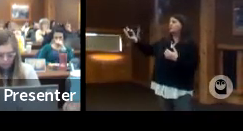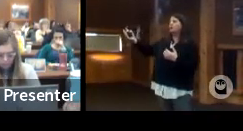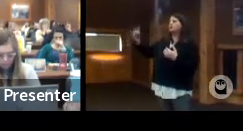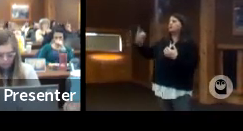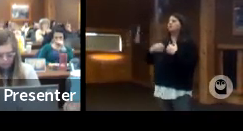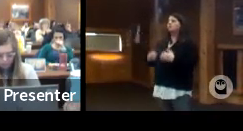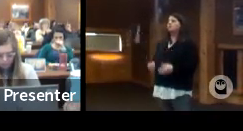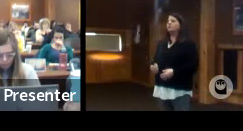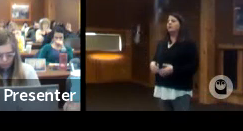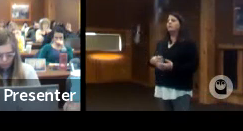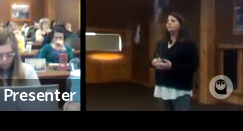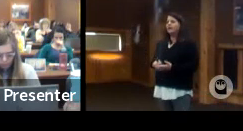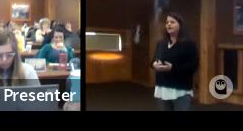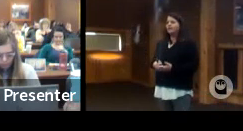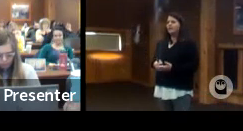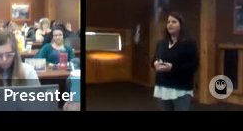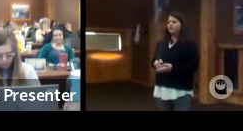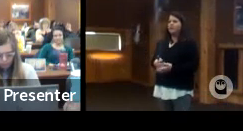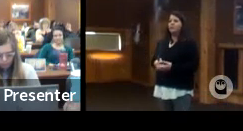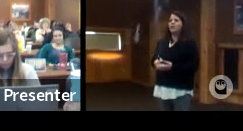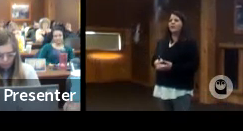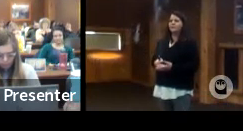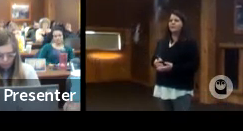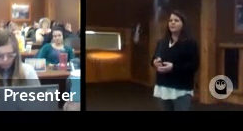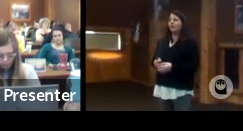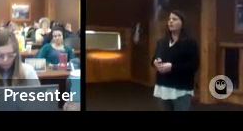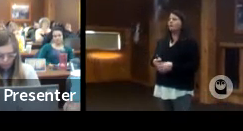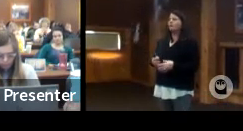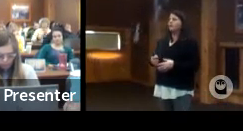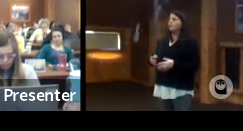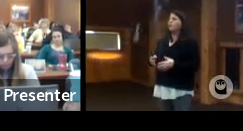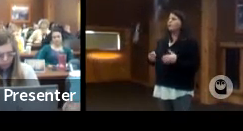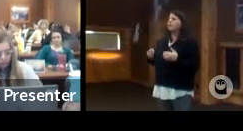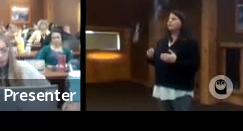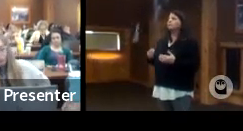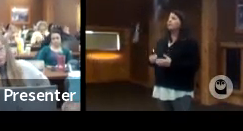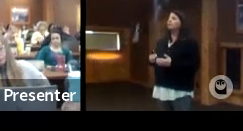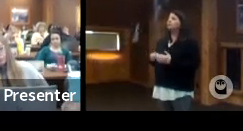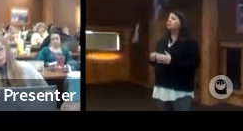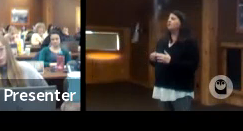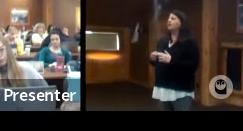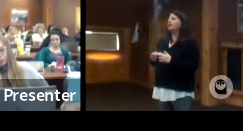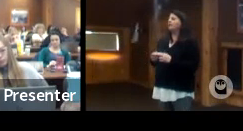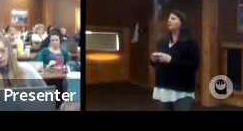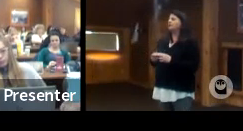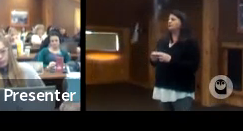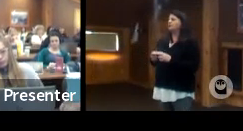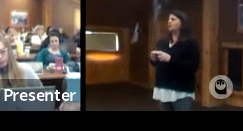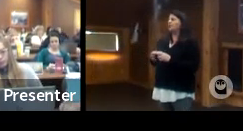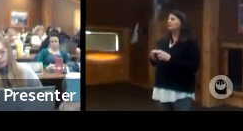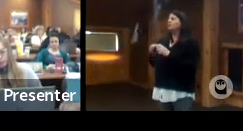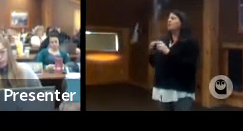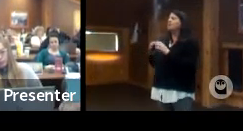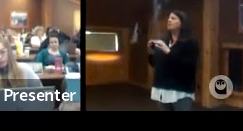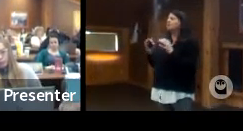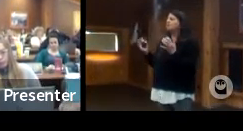so like Josh is a prosecutor, me as a prosecutor, I'm going to be educating my expert on what is the most important thing out of their